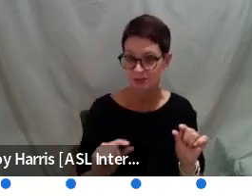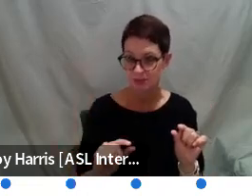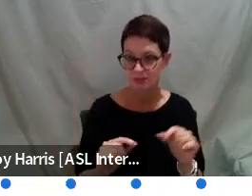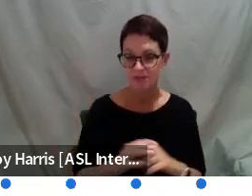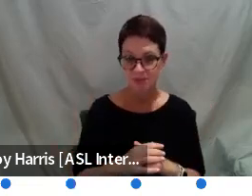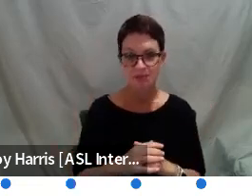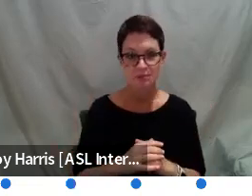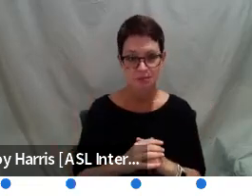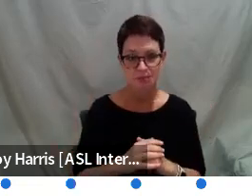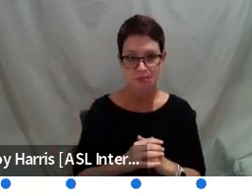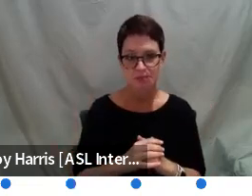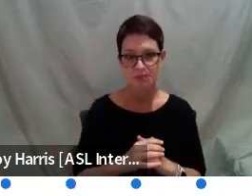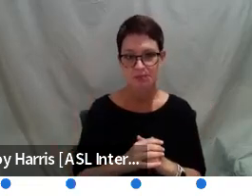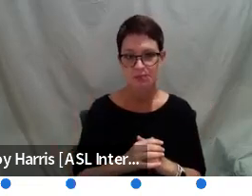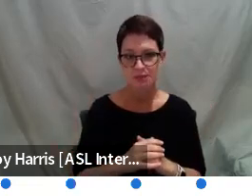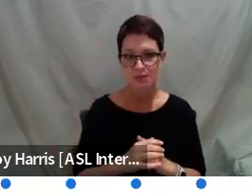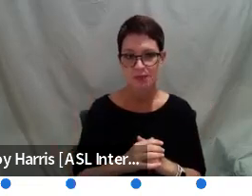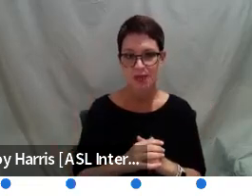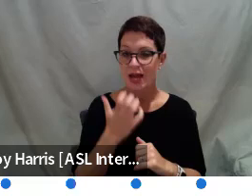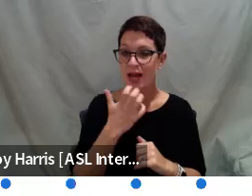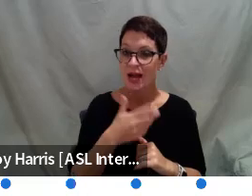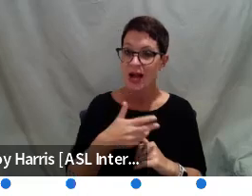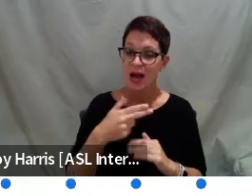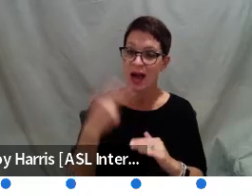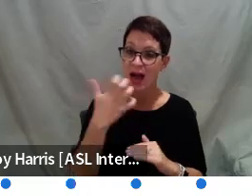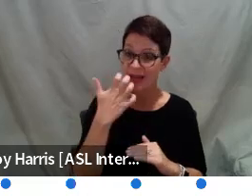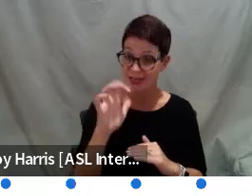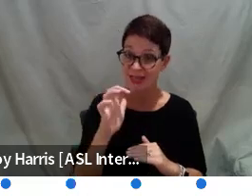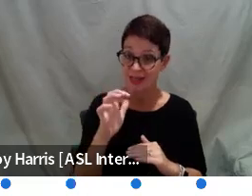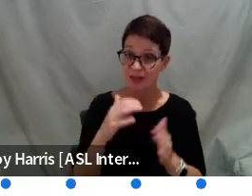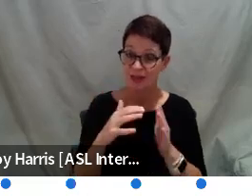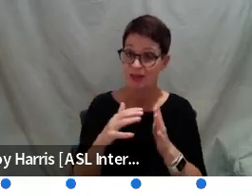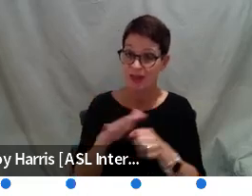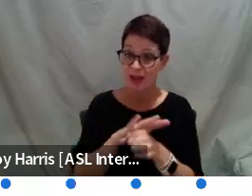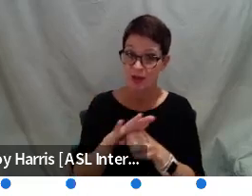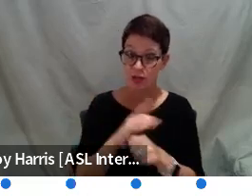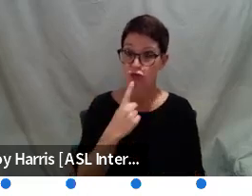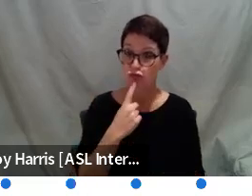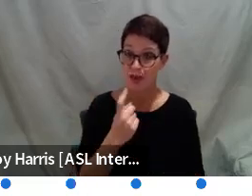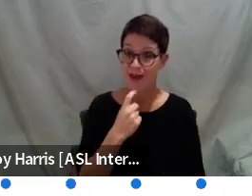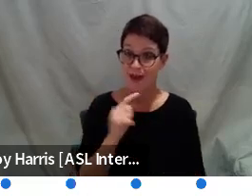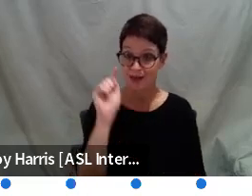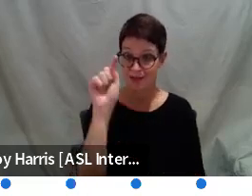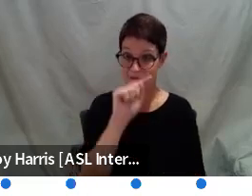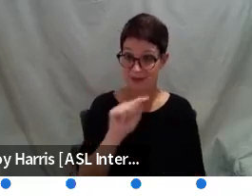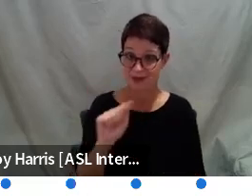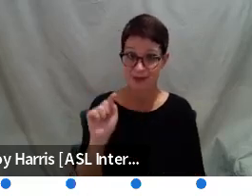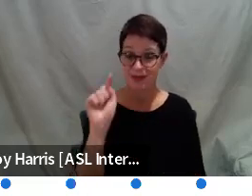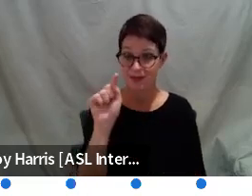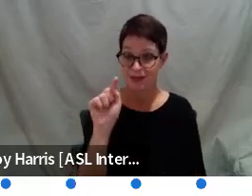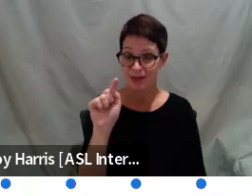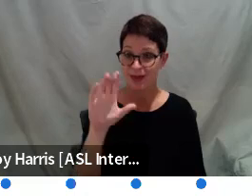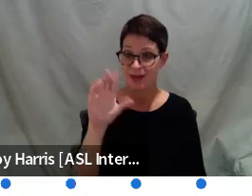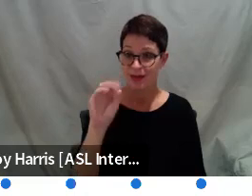And some of these high heat vulnerability neighborhoods in red are